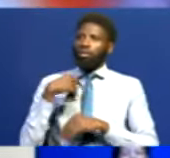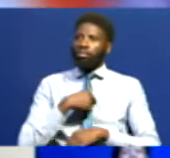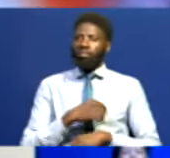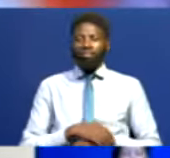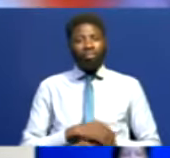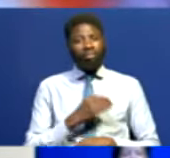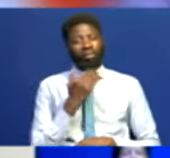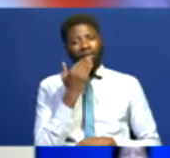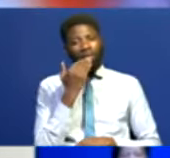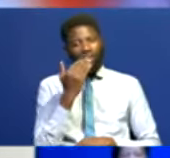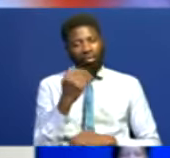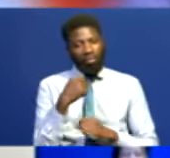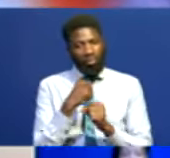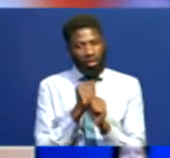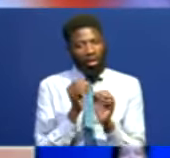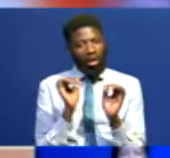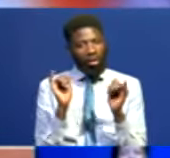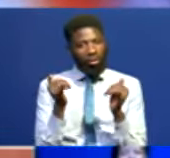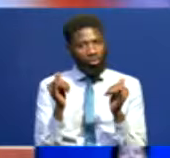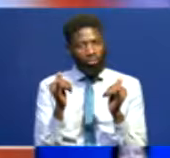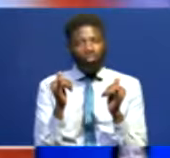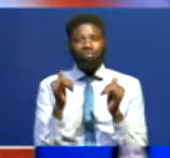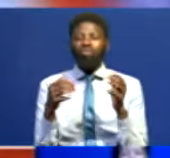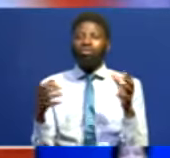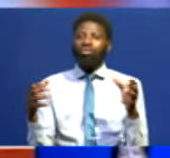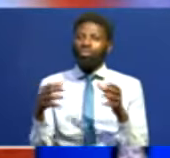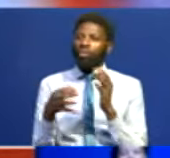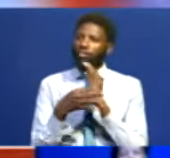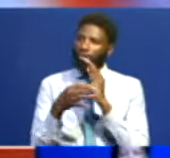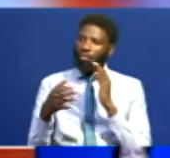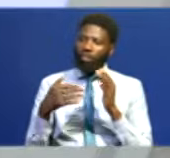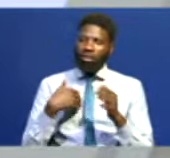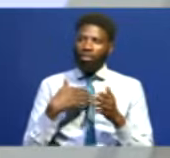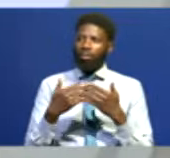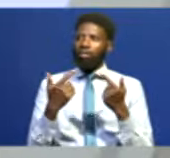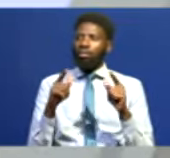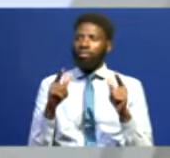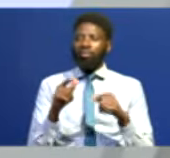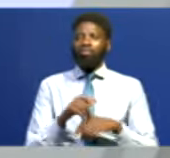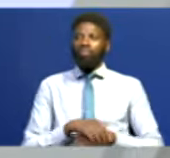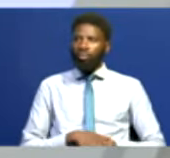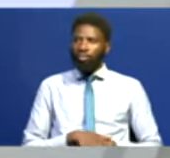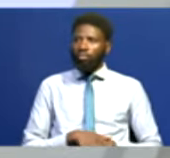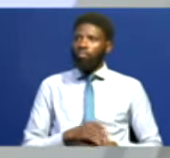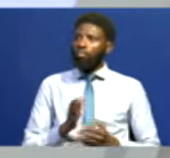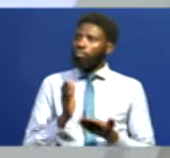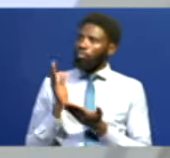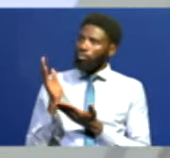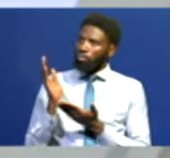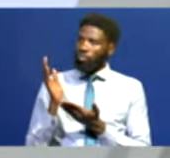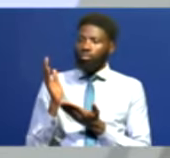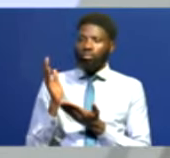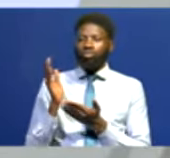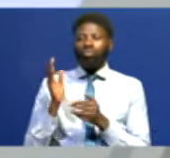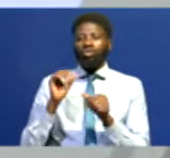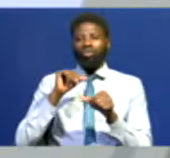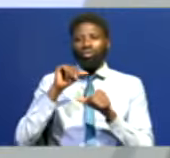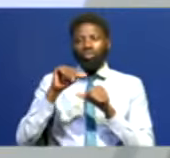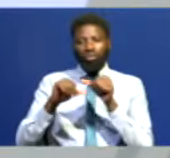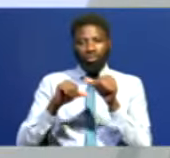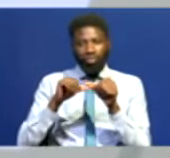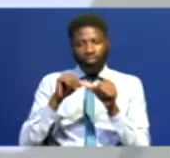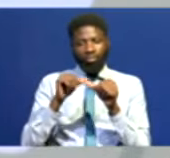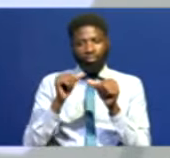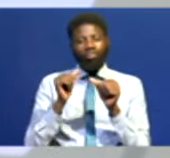Legends Edition your choice this evening. Our sign language interpreter. A computer scientist by profession, Edmund